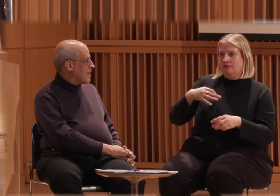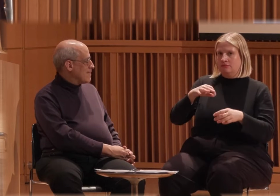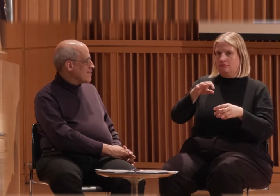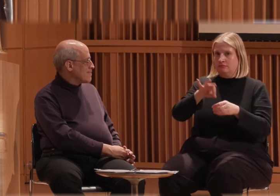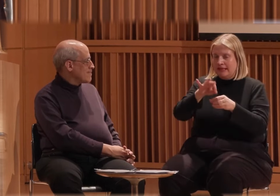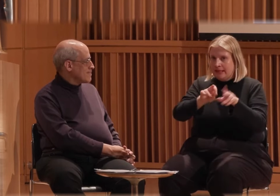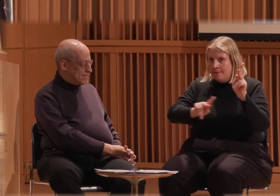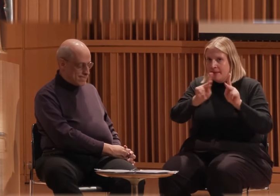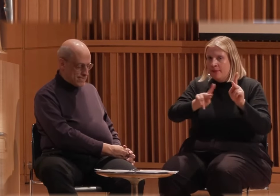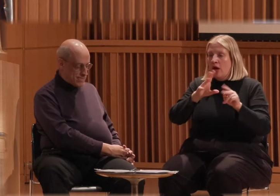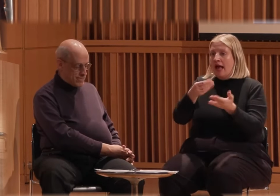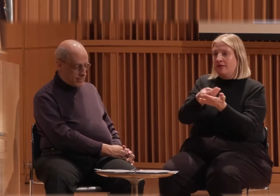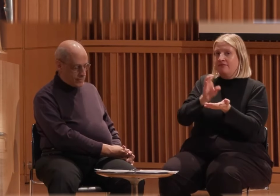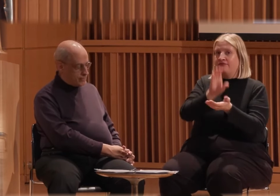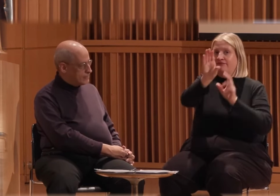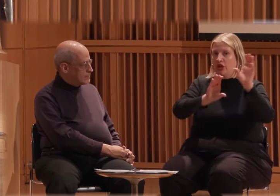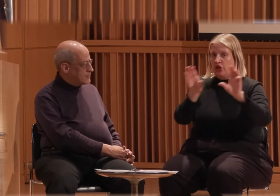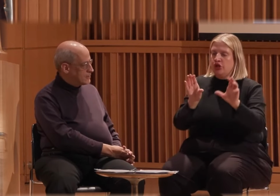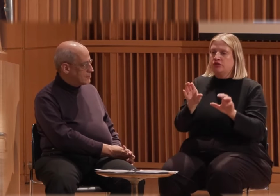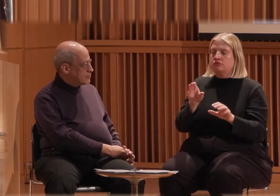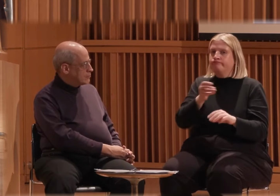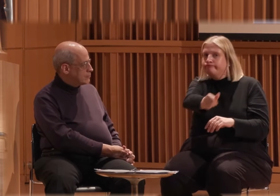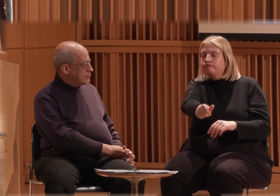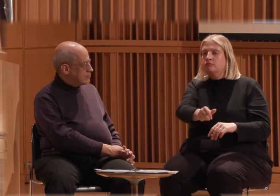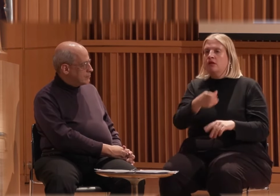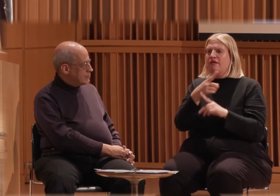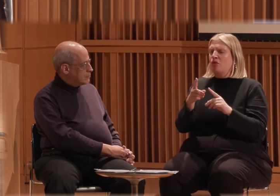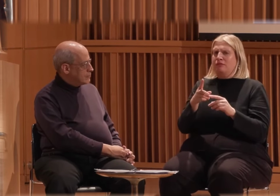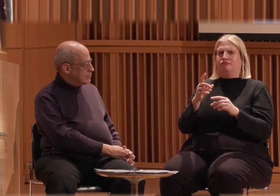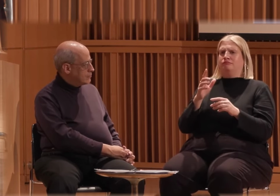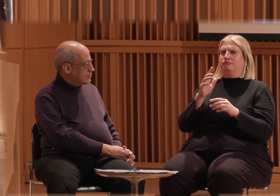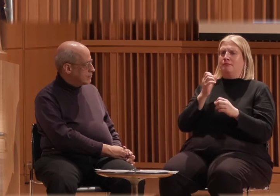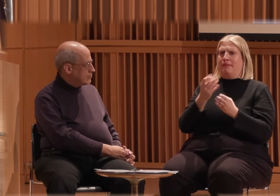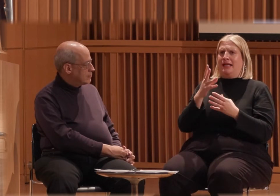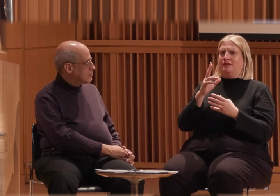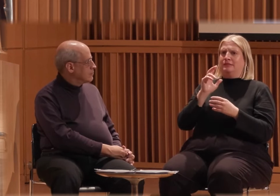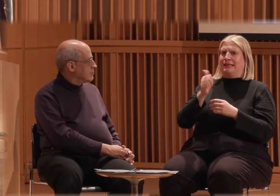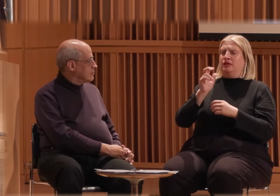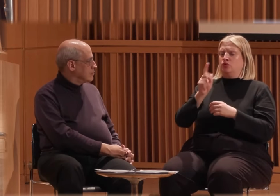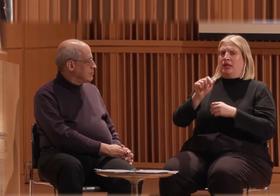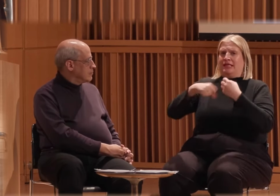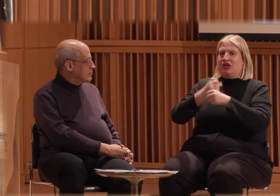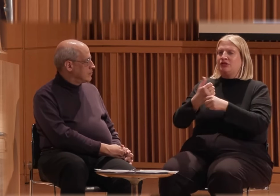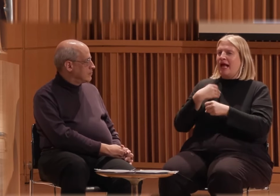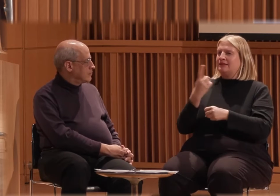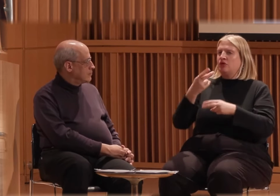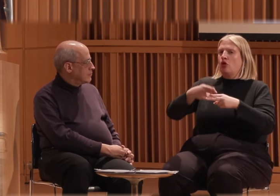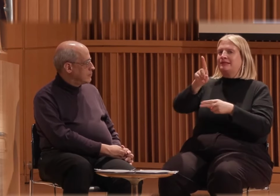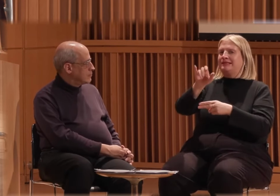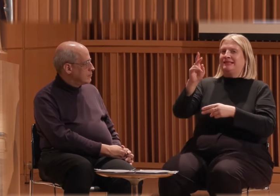For, I think, 4 decades, you probably know the exact number, there was something called the Dickey Act that banned any